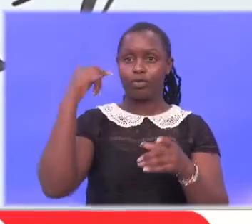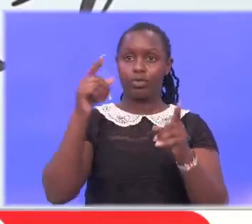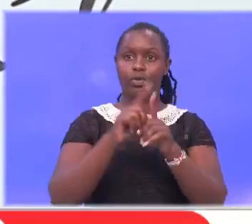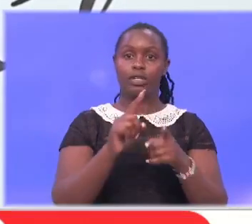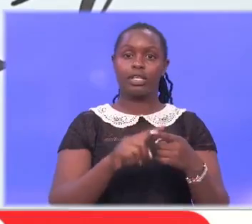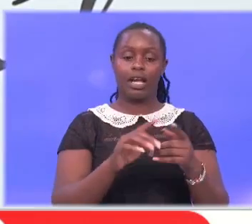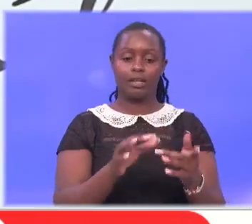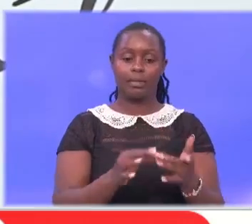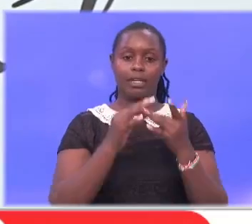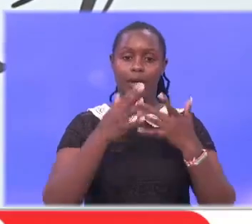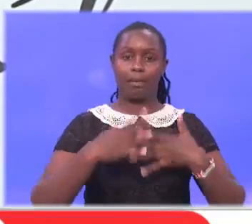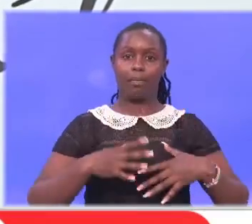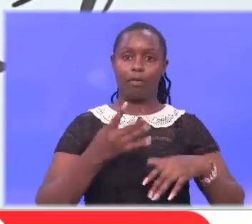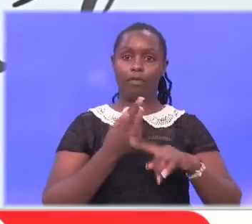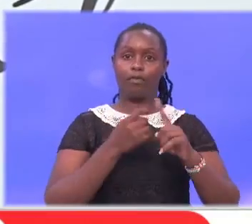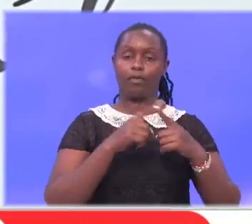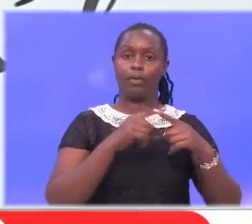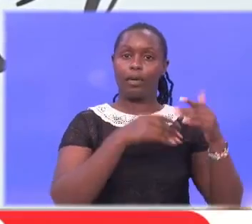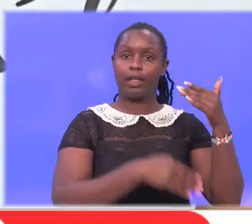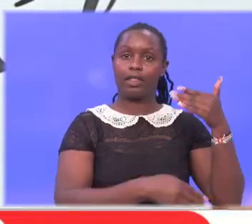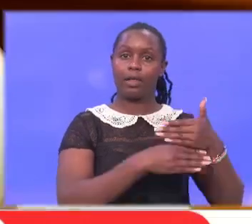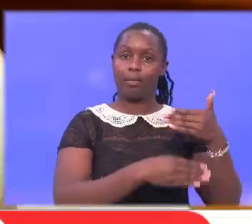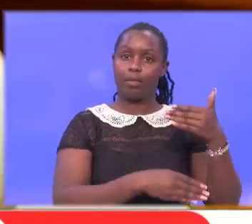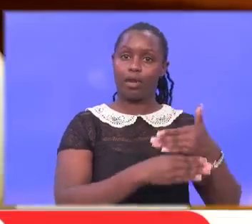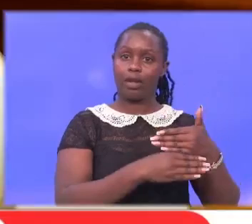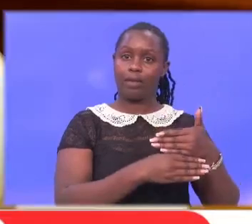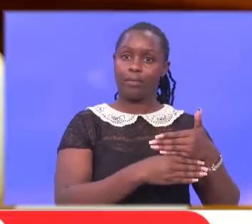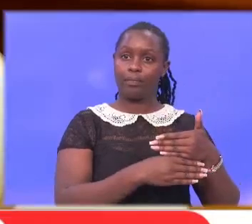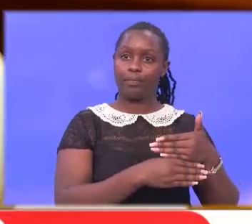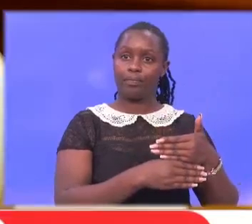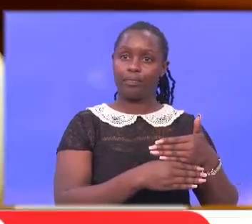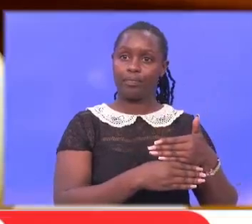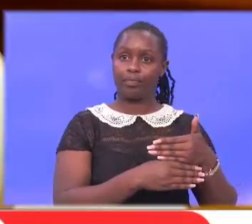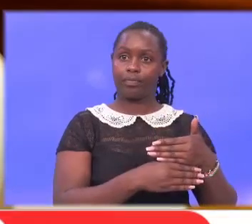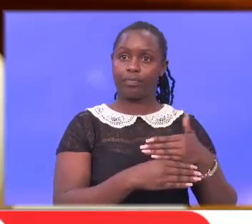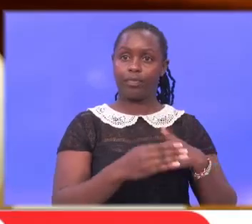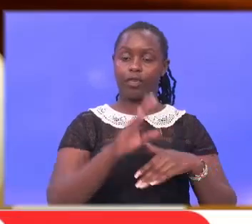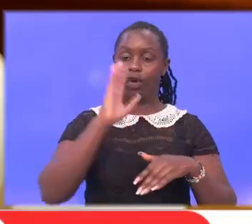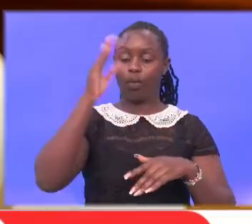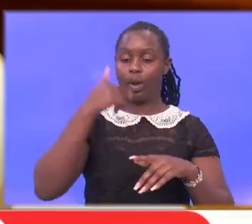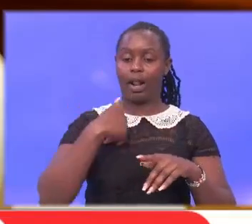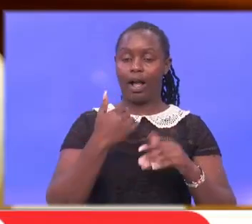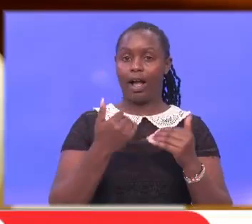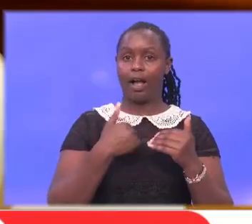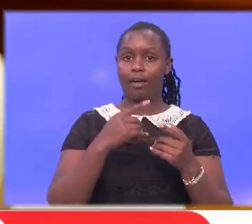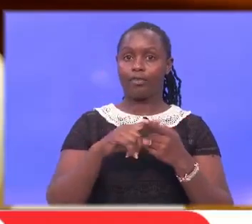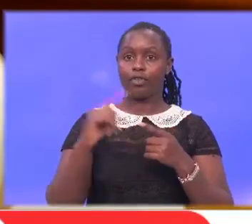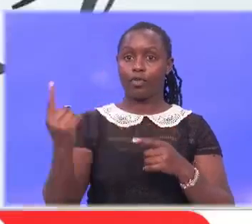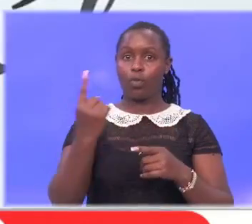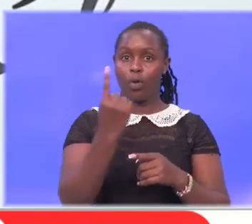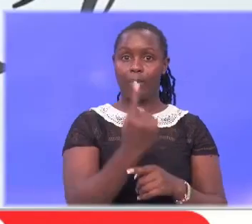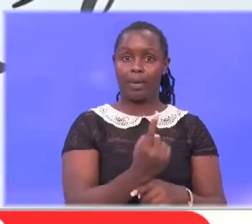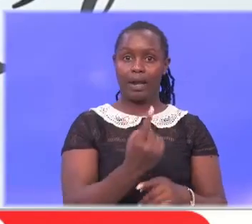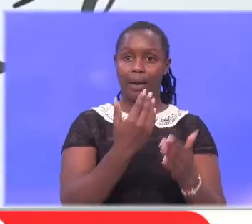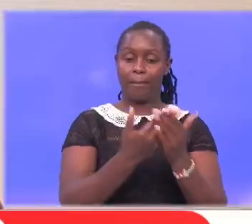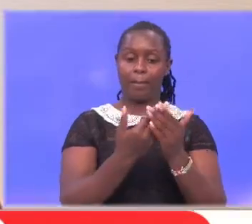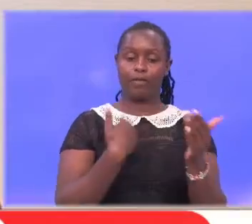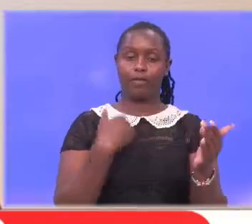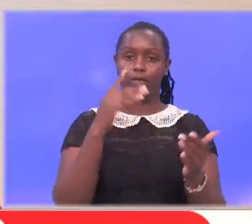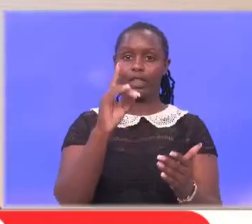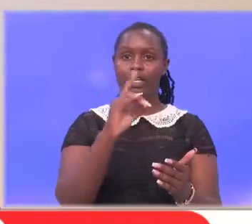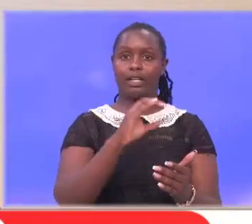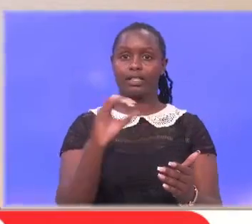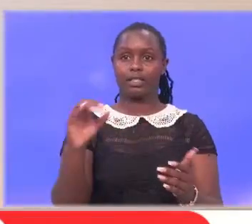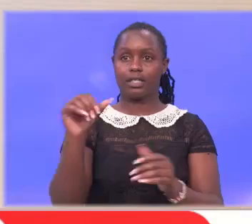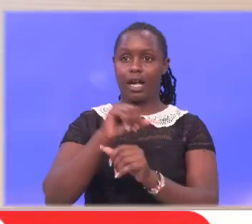counties, who are required to go and vet, to queue, to appear before the DCCs around the country. There